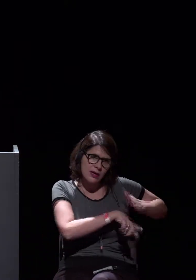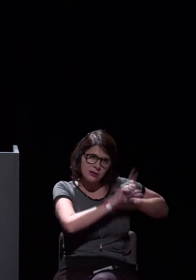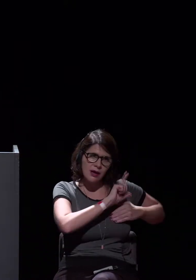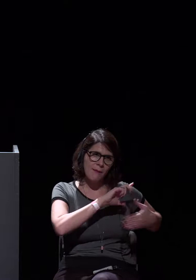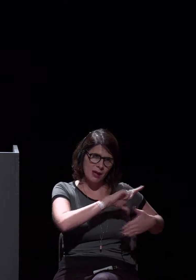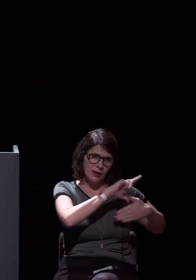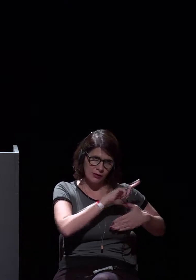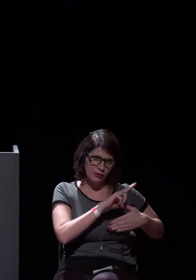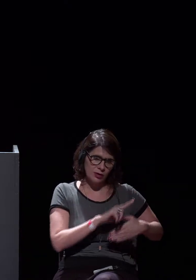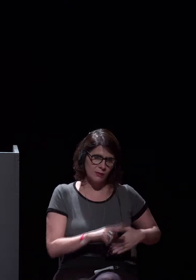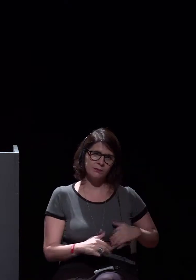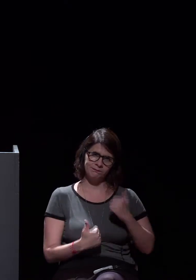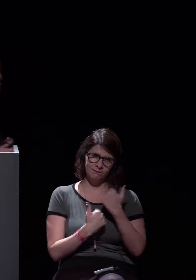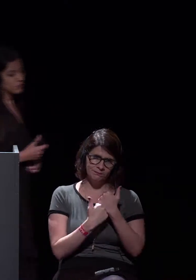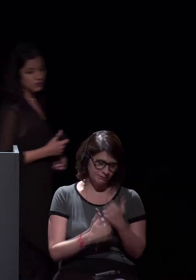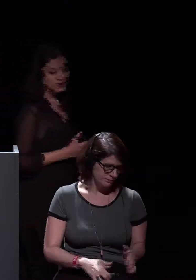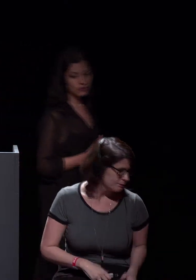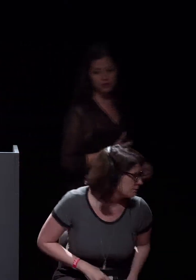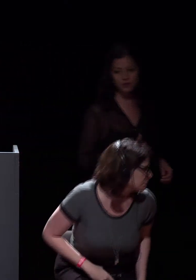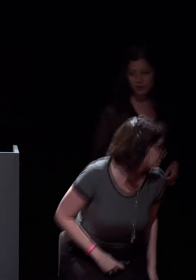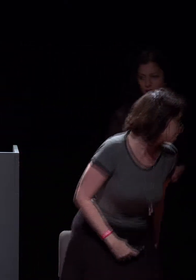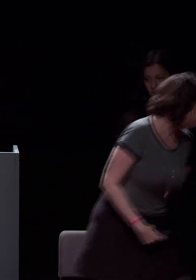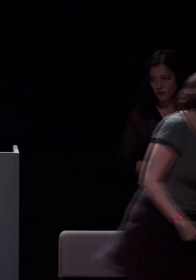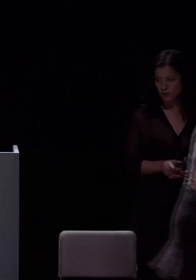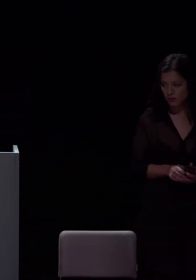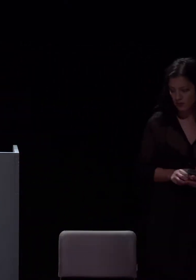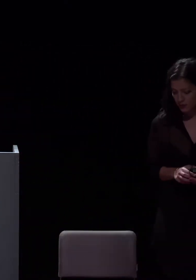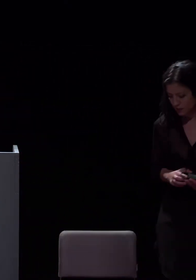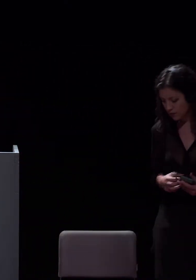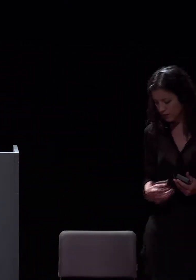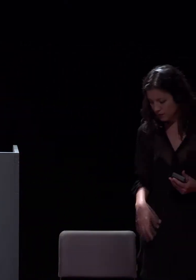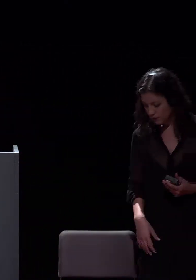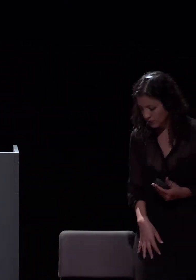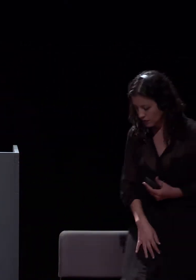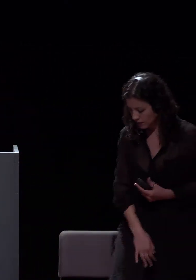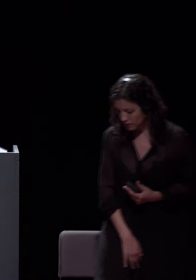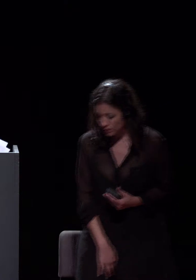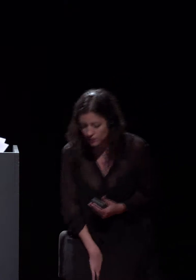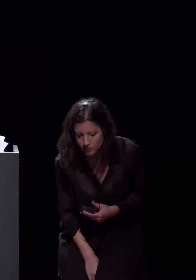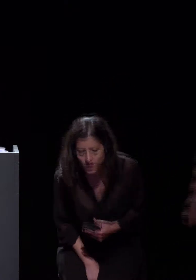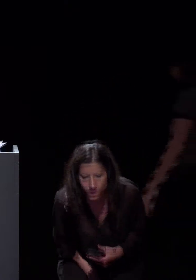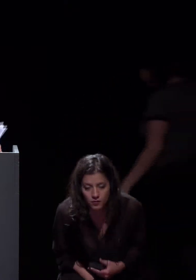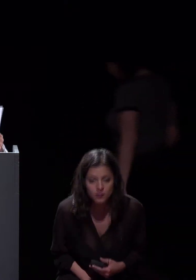positions themselves in regard to a European canon of the modern,